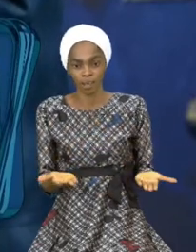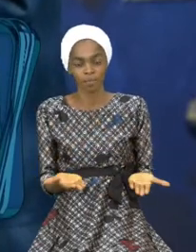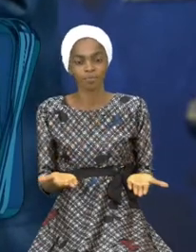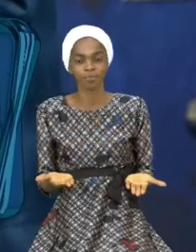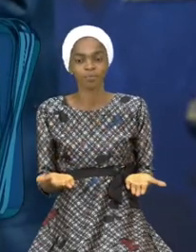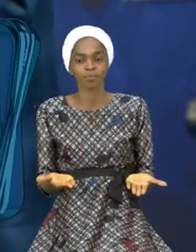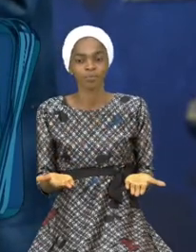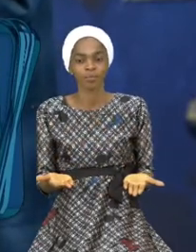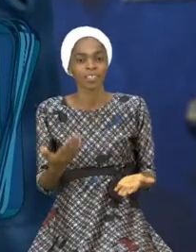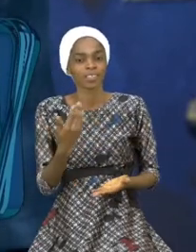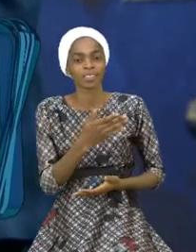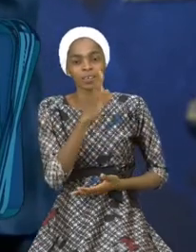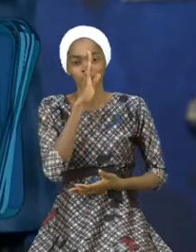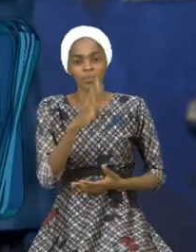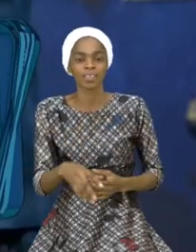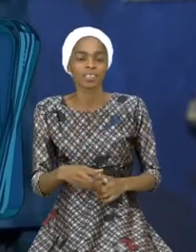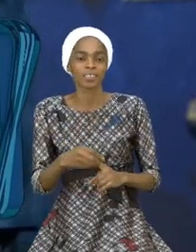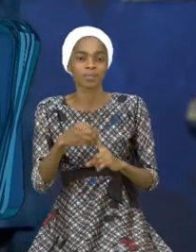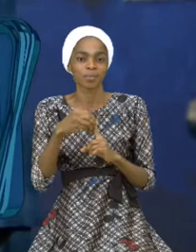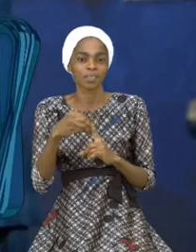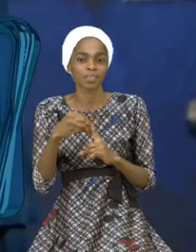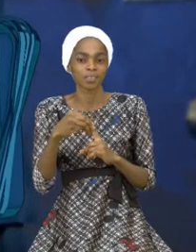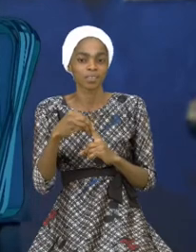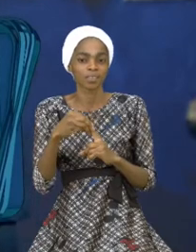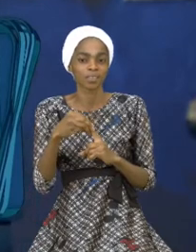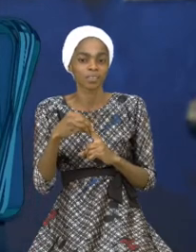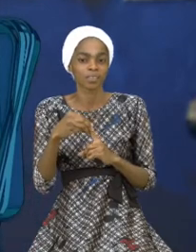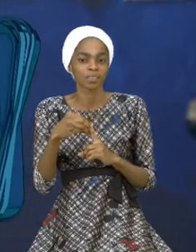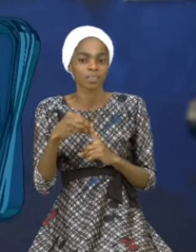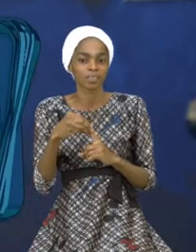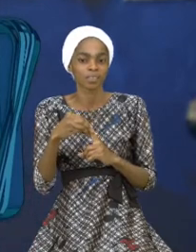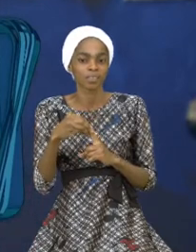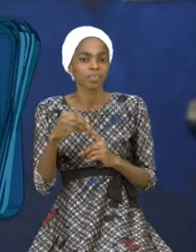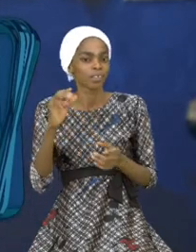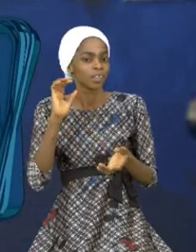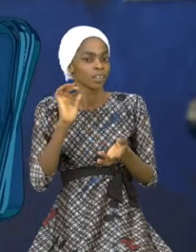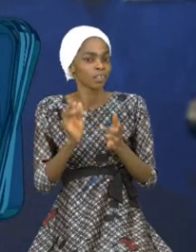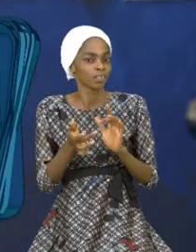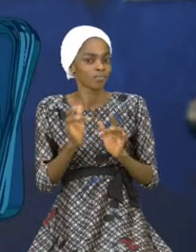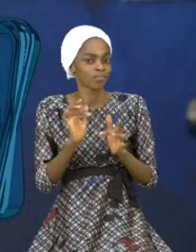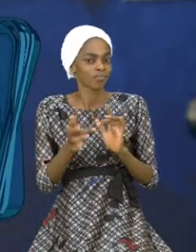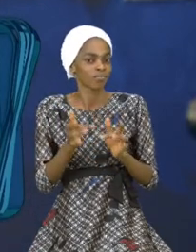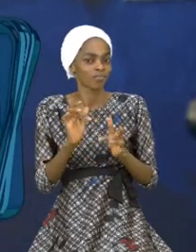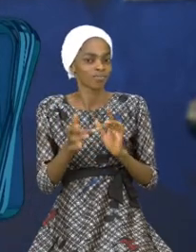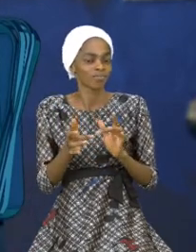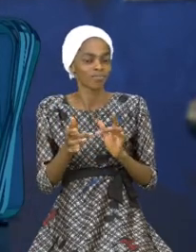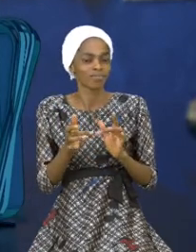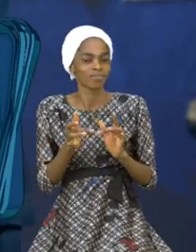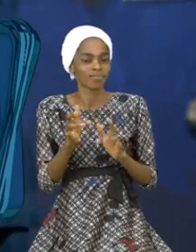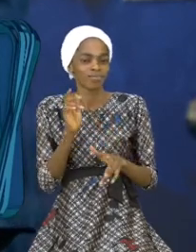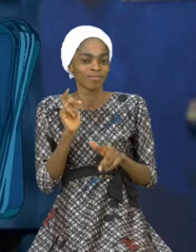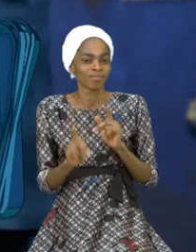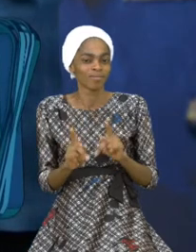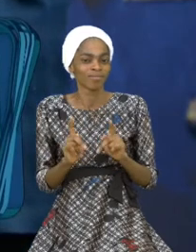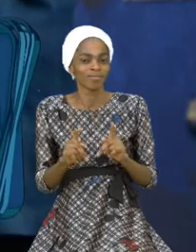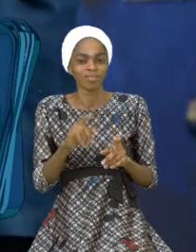there will be a special online backquest for all those watching online who